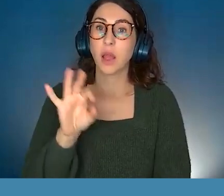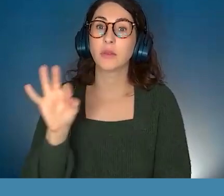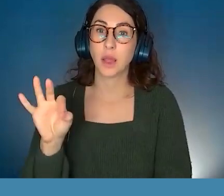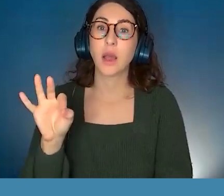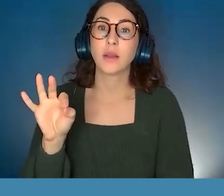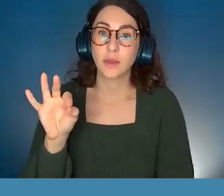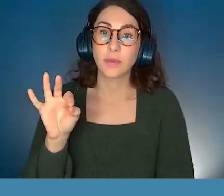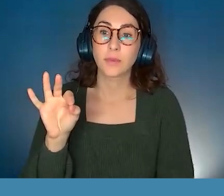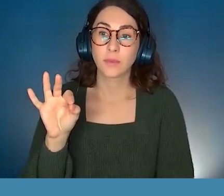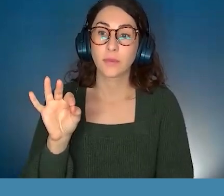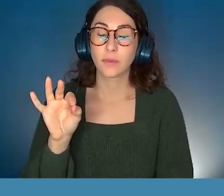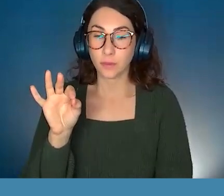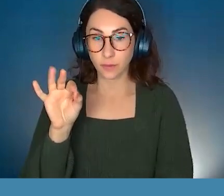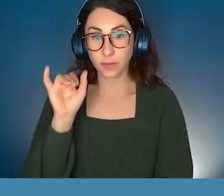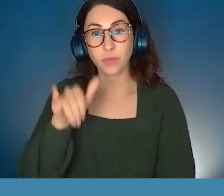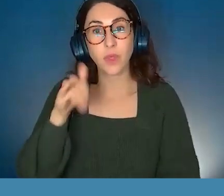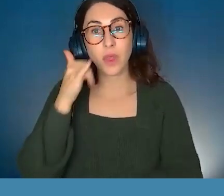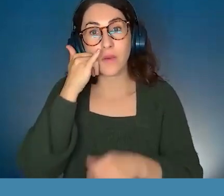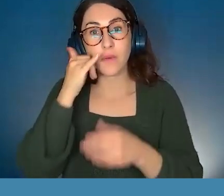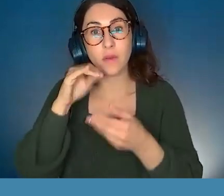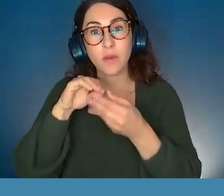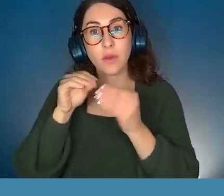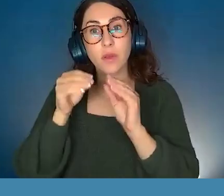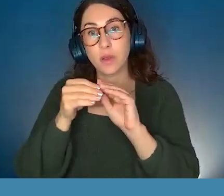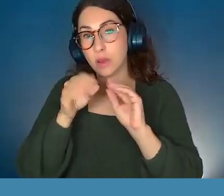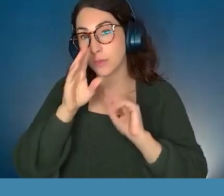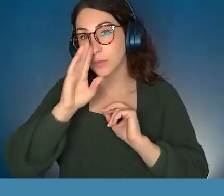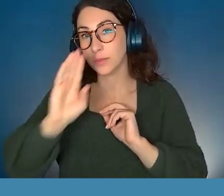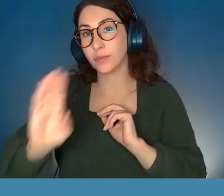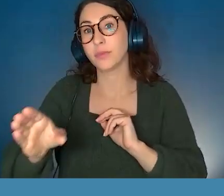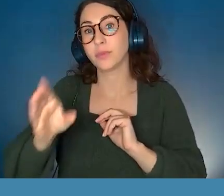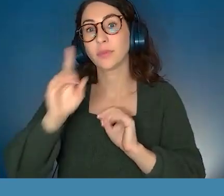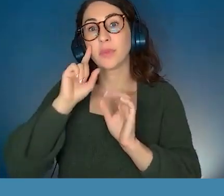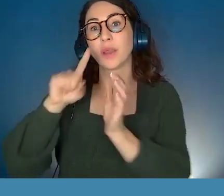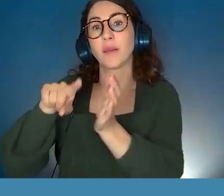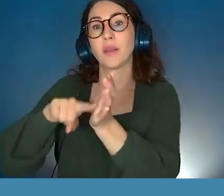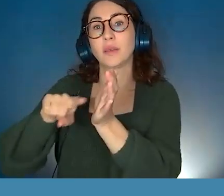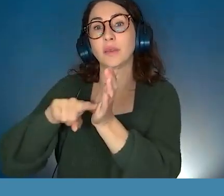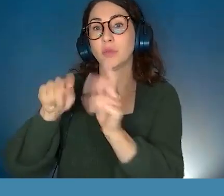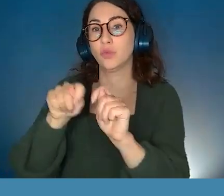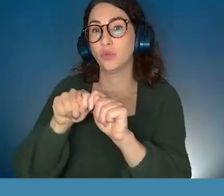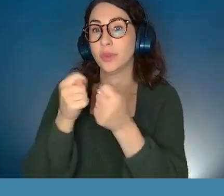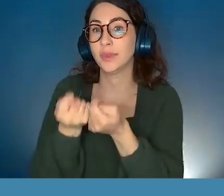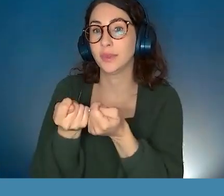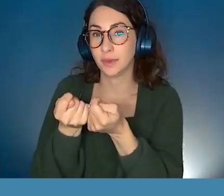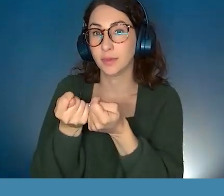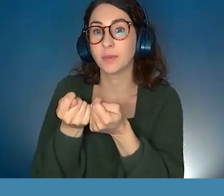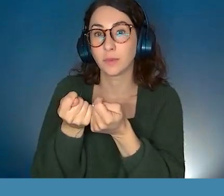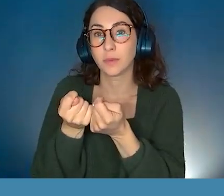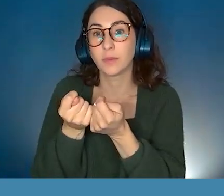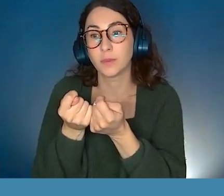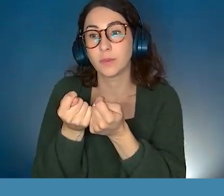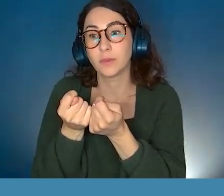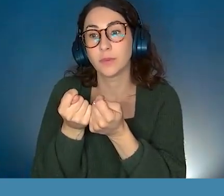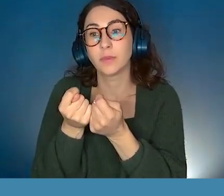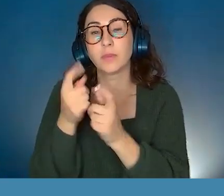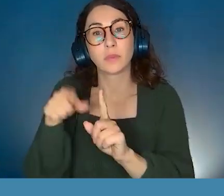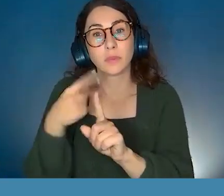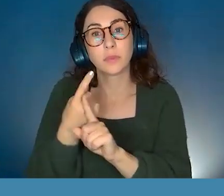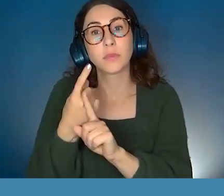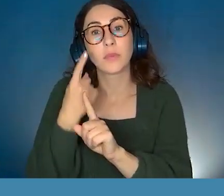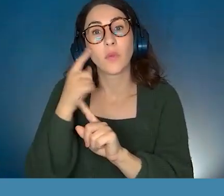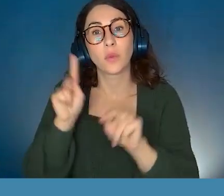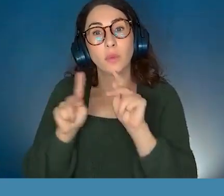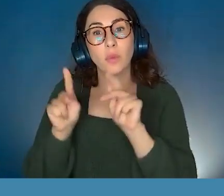833-500-1099. That will take you to an intake line on our investigations team, and it's strict solely for individuals